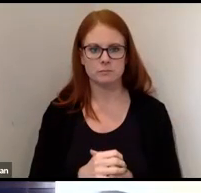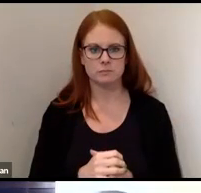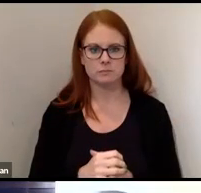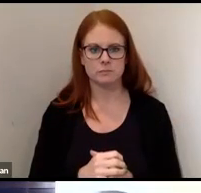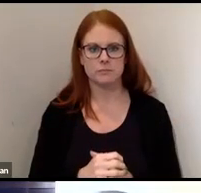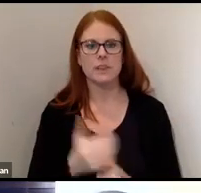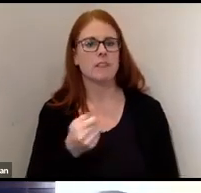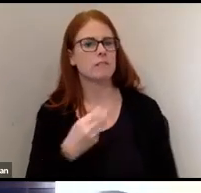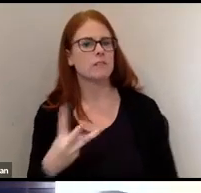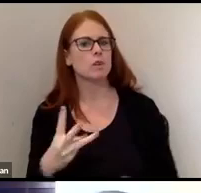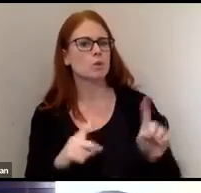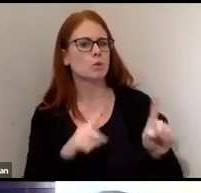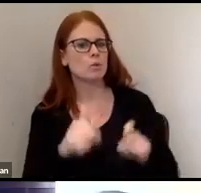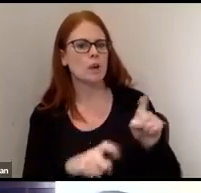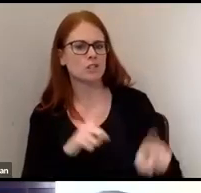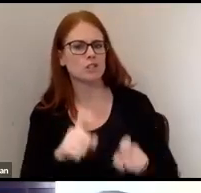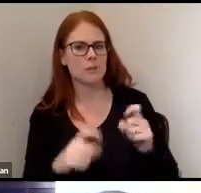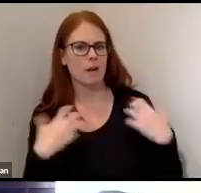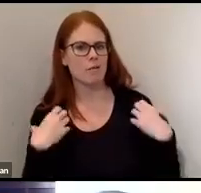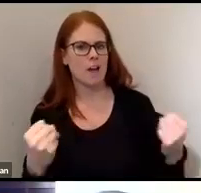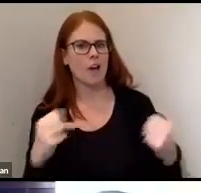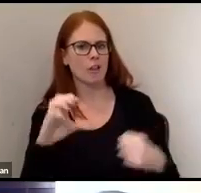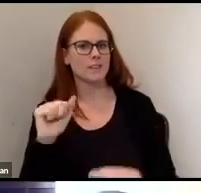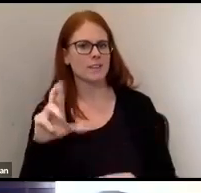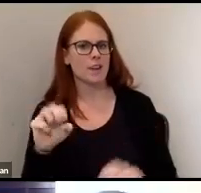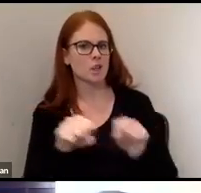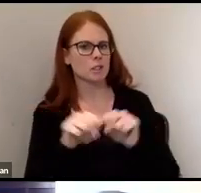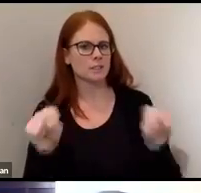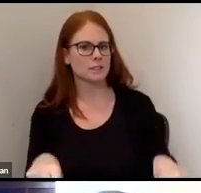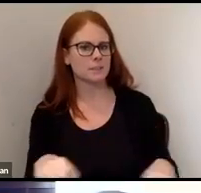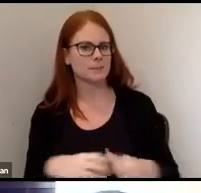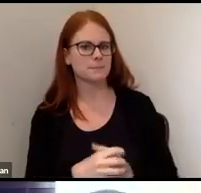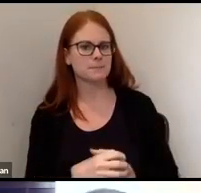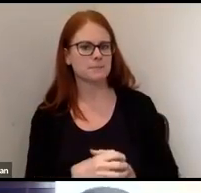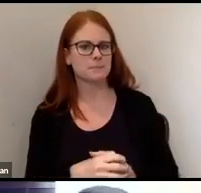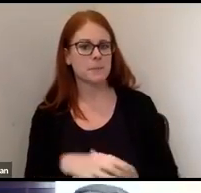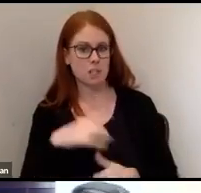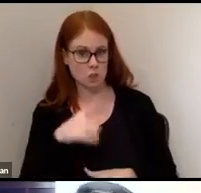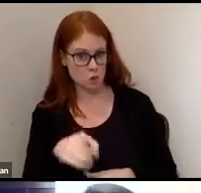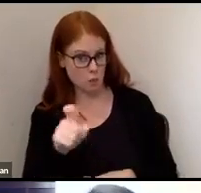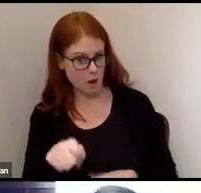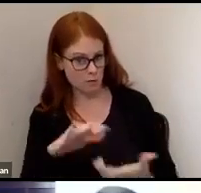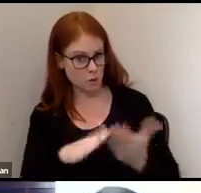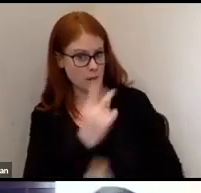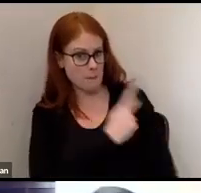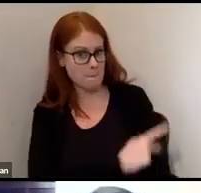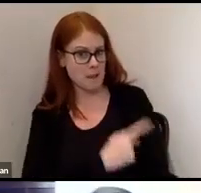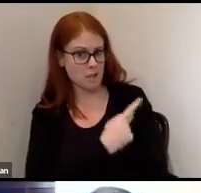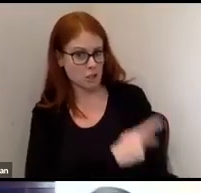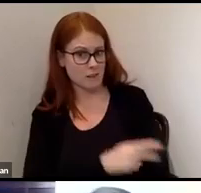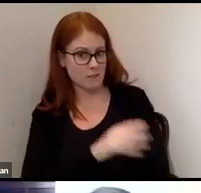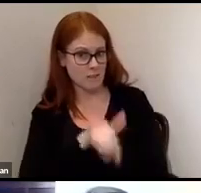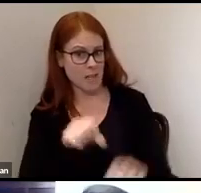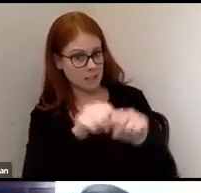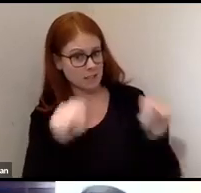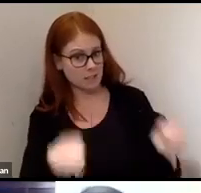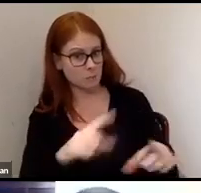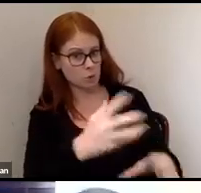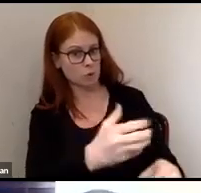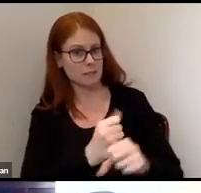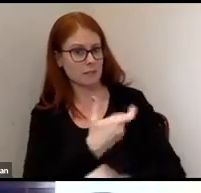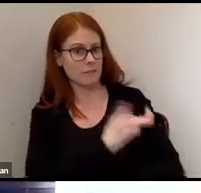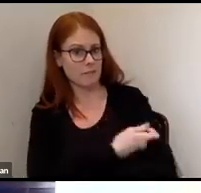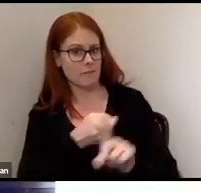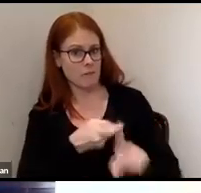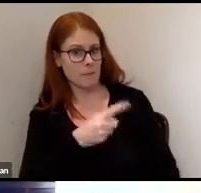had a couple questions about healthcare systems. So do you have to be a patient of a healthcare system in order to get a vaccination from a